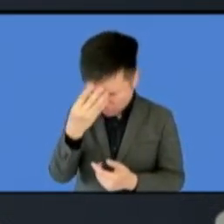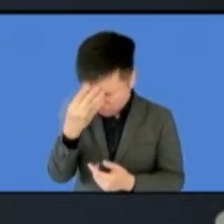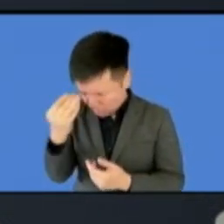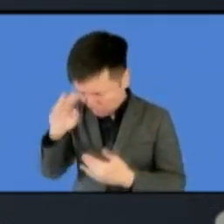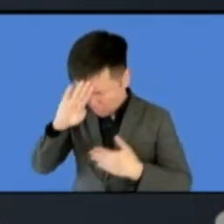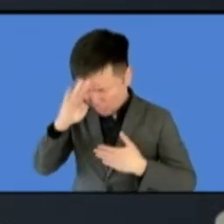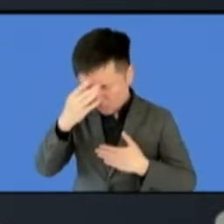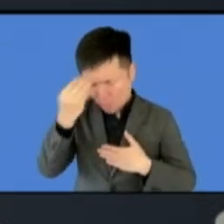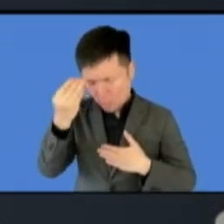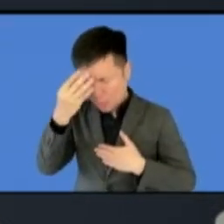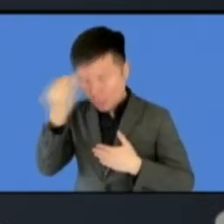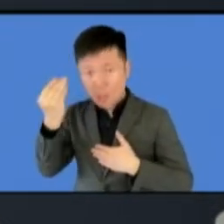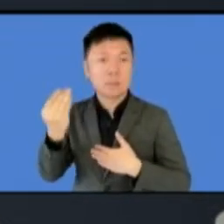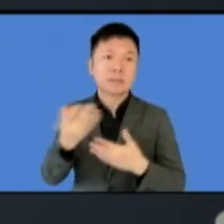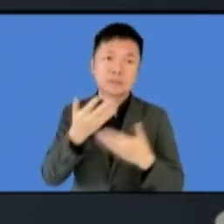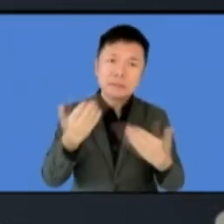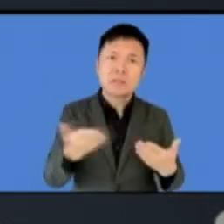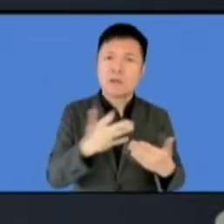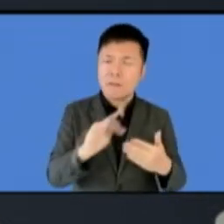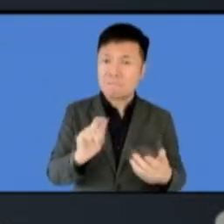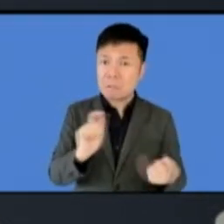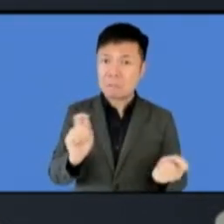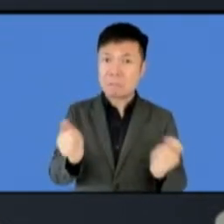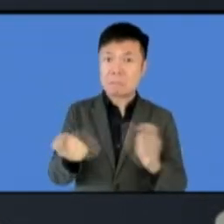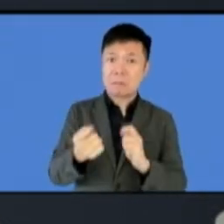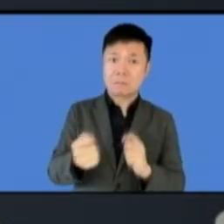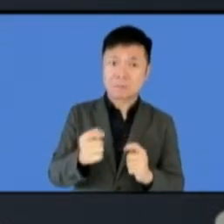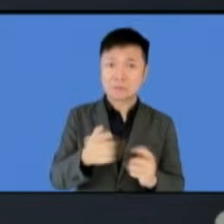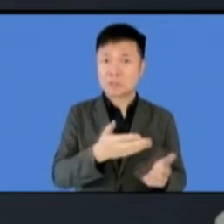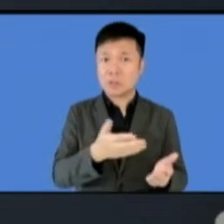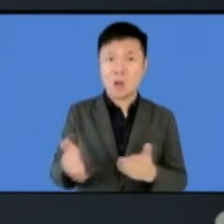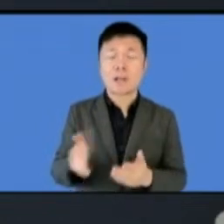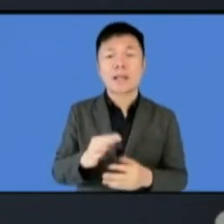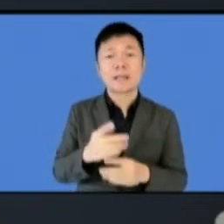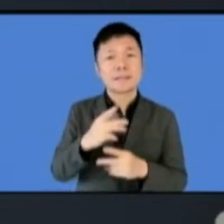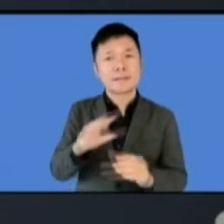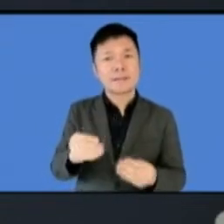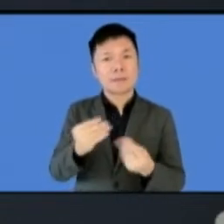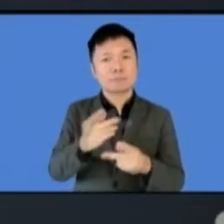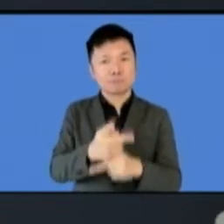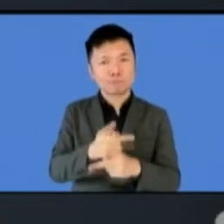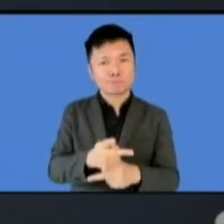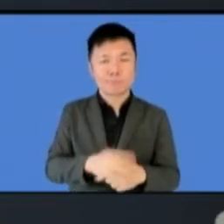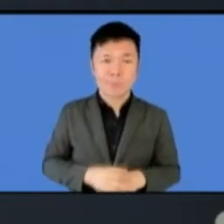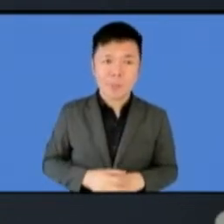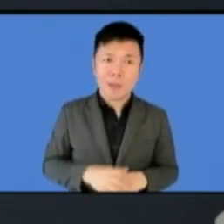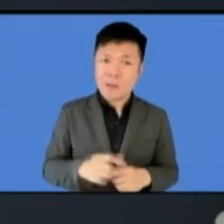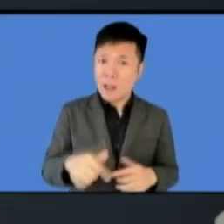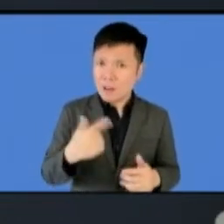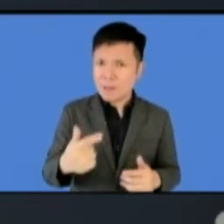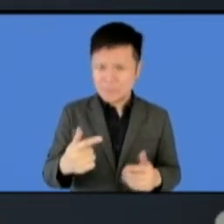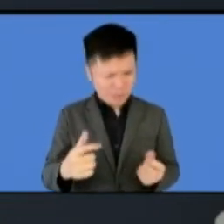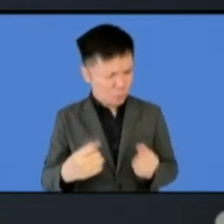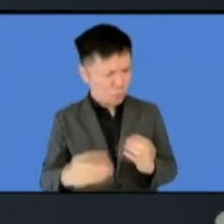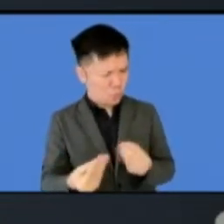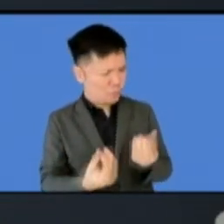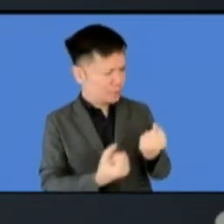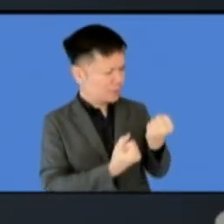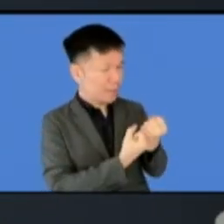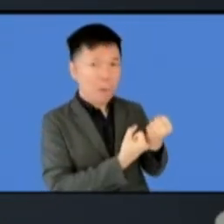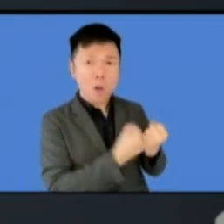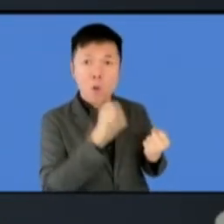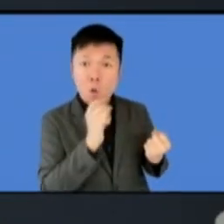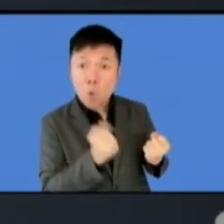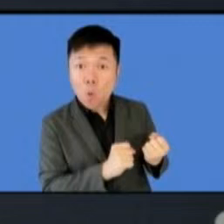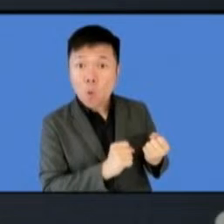families are unaware or misinformed. So community-based dementia care or intergenerational can be very powerful. And we have started a program focusing